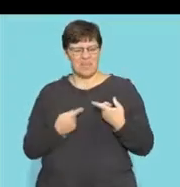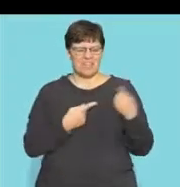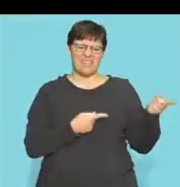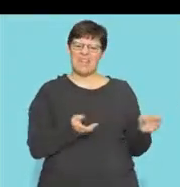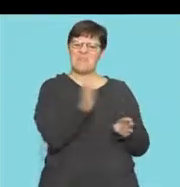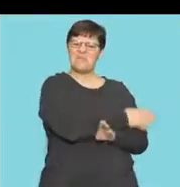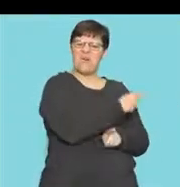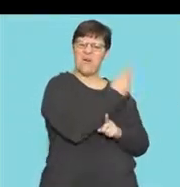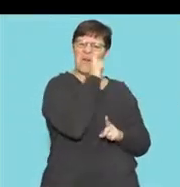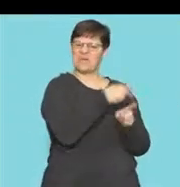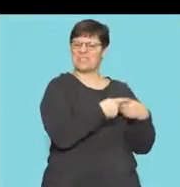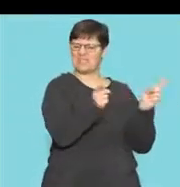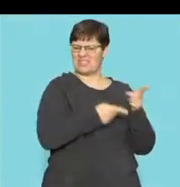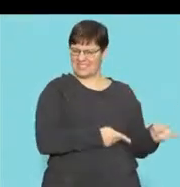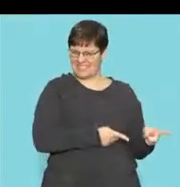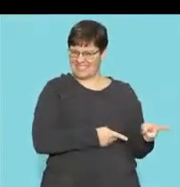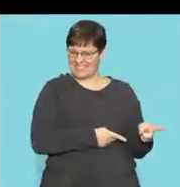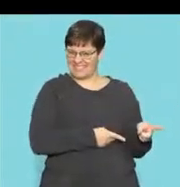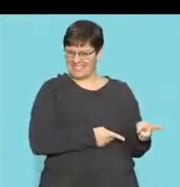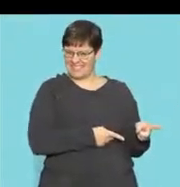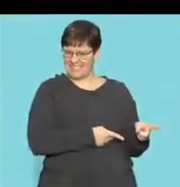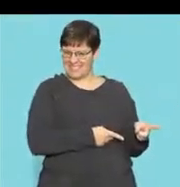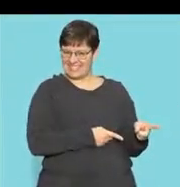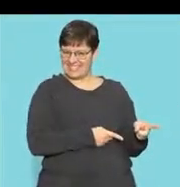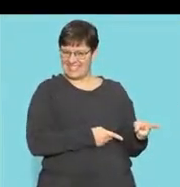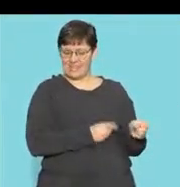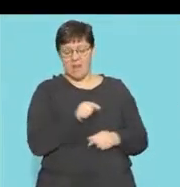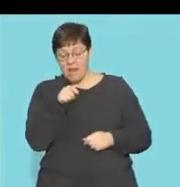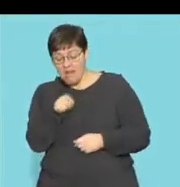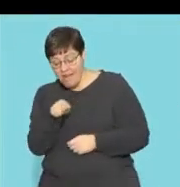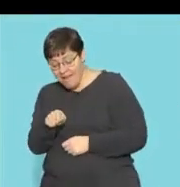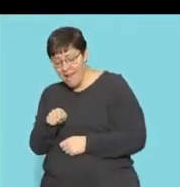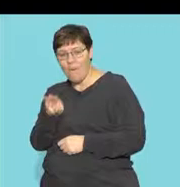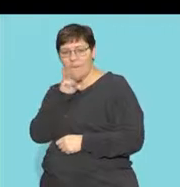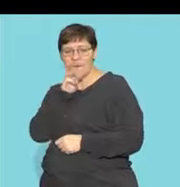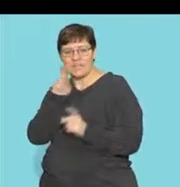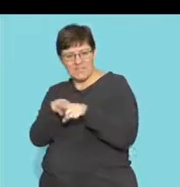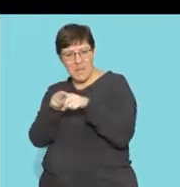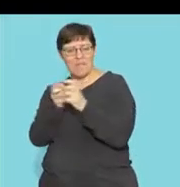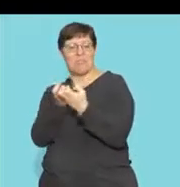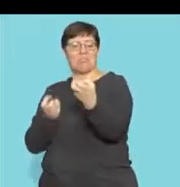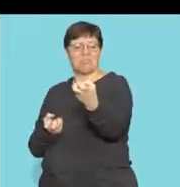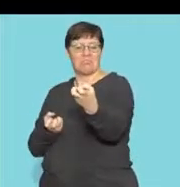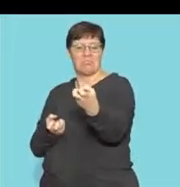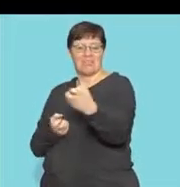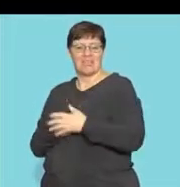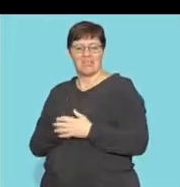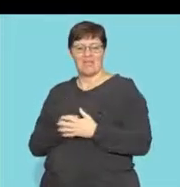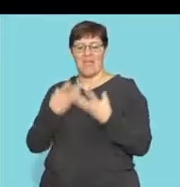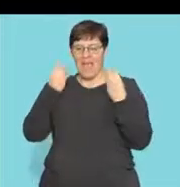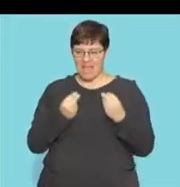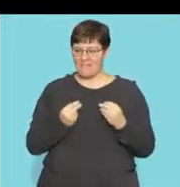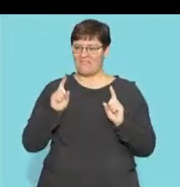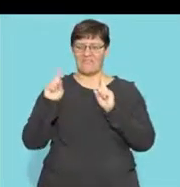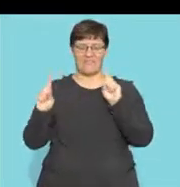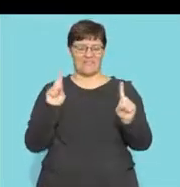electrolytic cell where we were doing the decomposition of copper to chloride. But can you see here, we've got